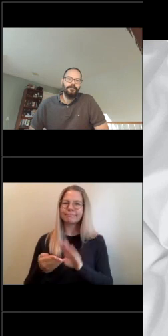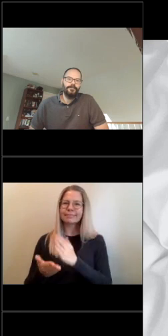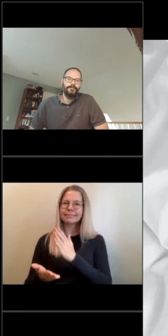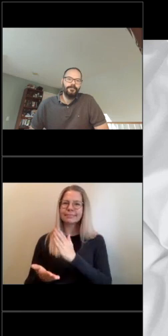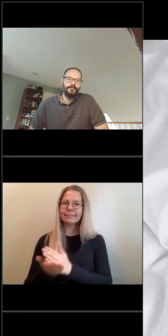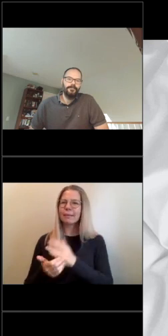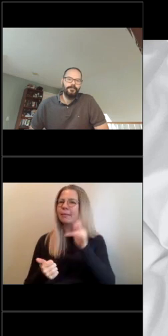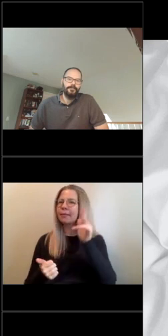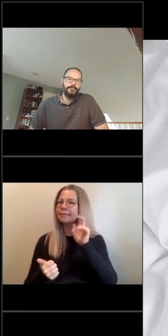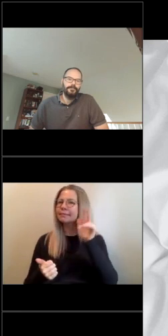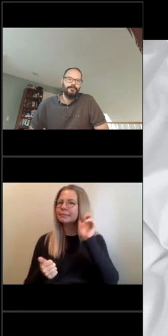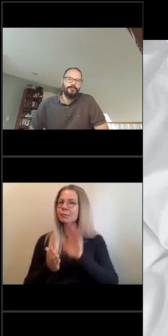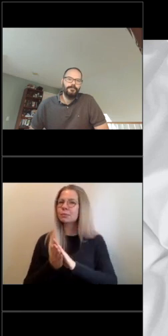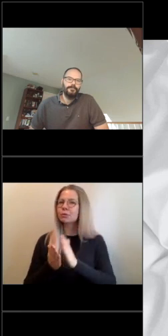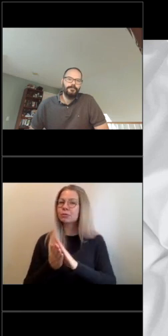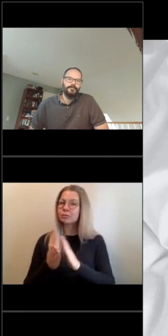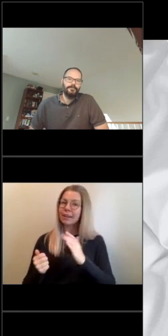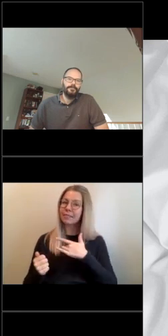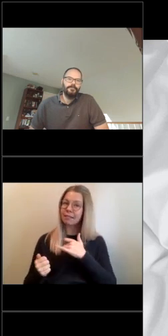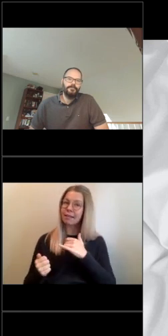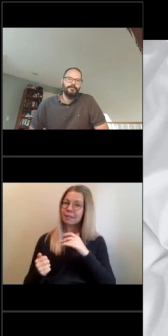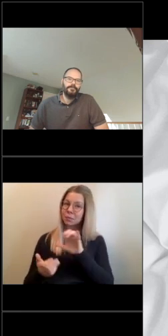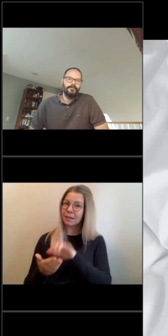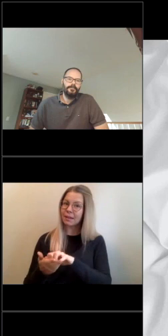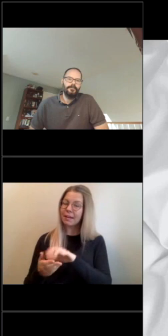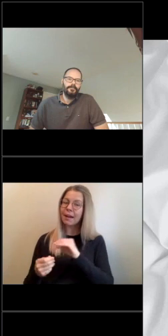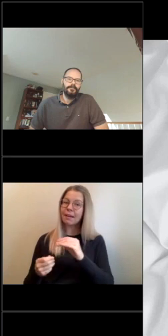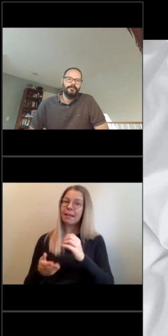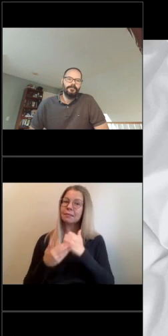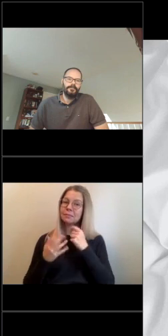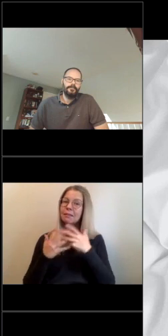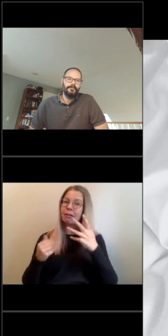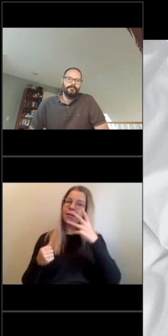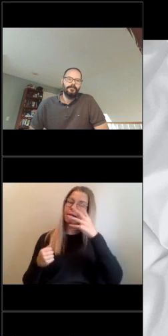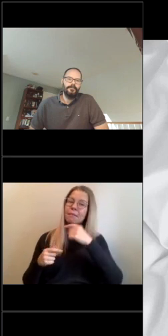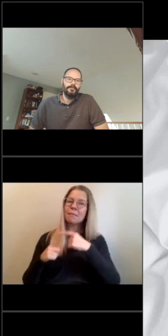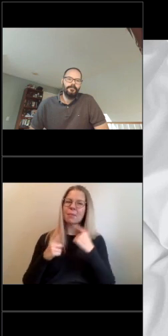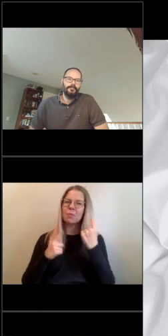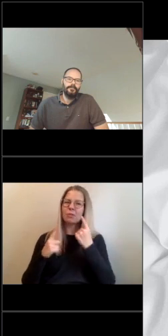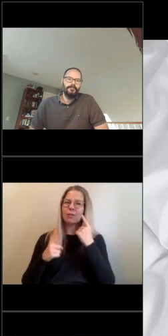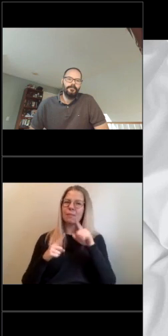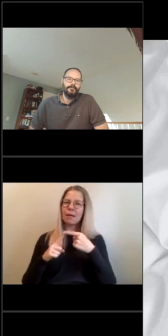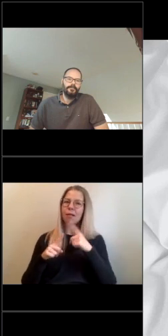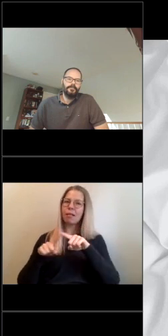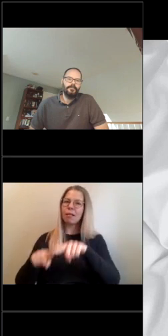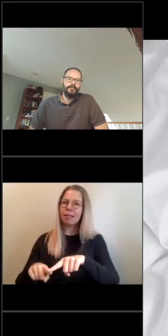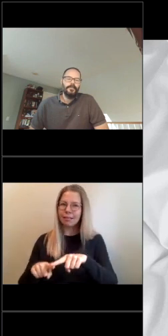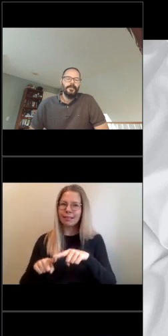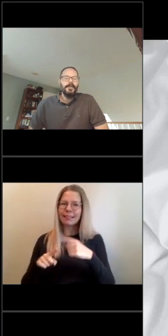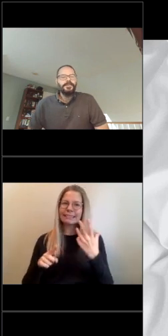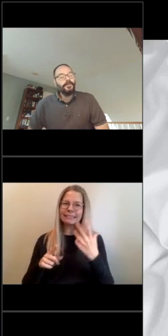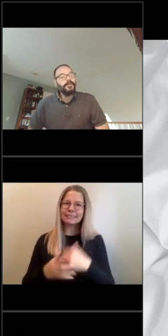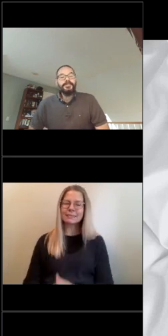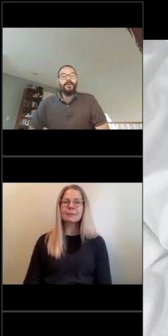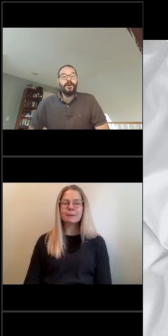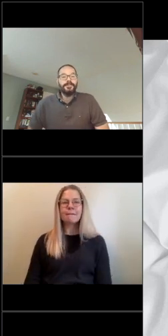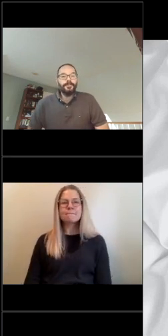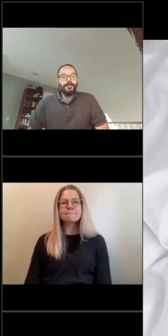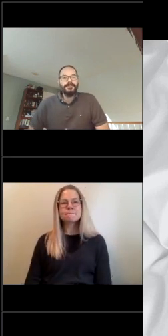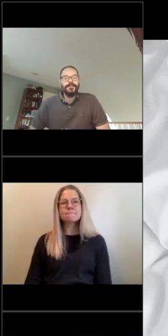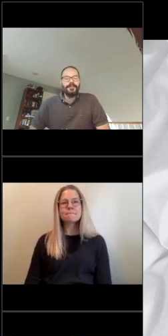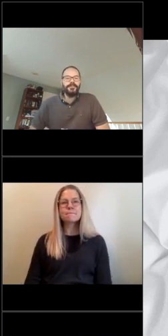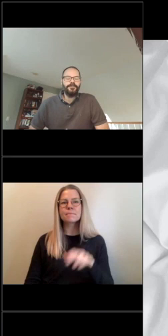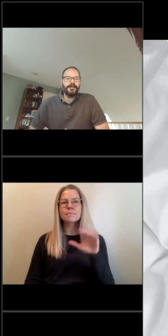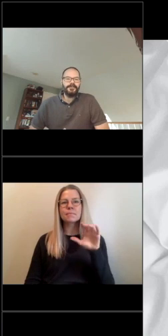I use this and it works very well, but I'm wondering about it becoming too much of a habit. So that's an